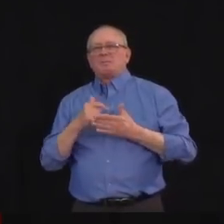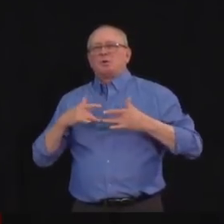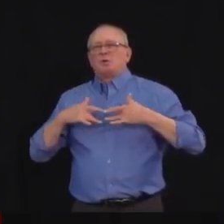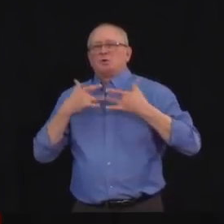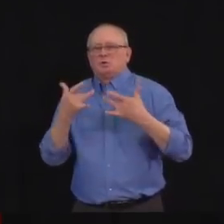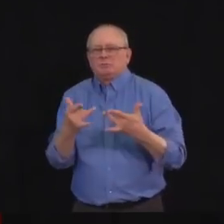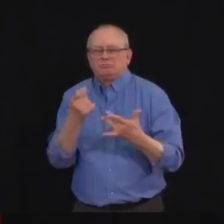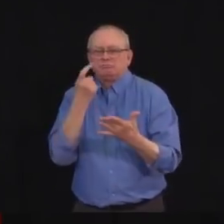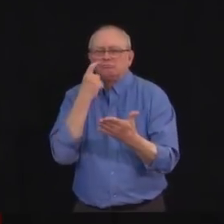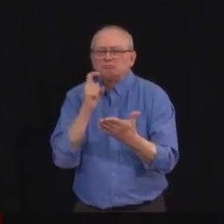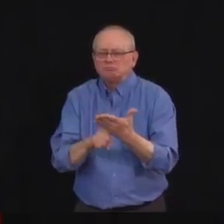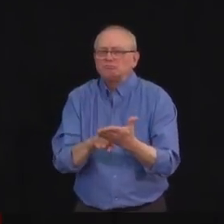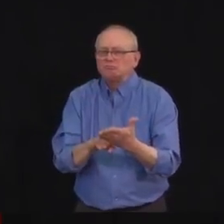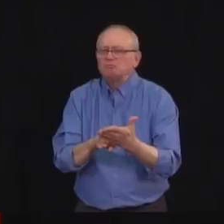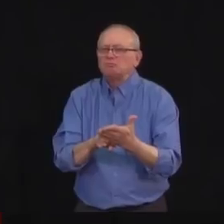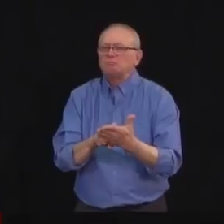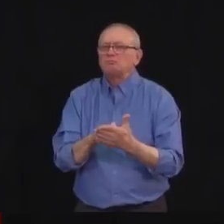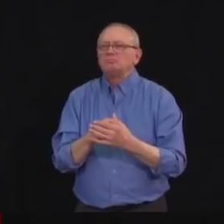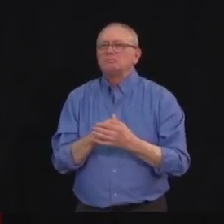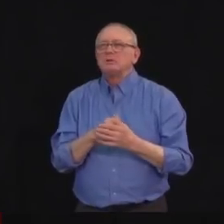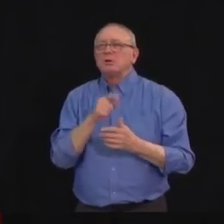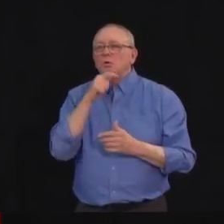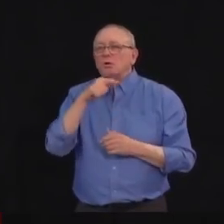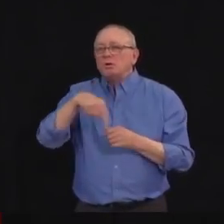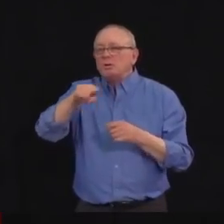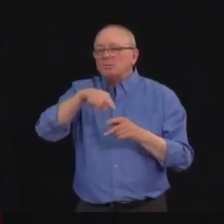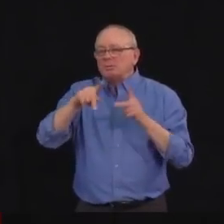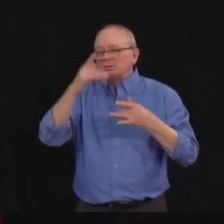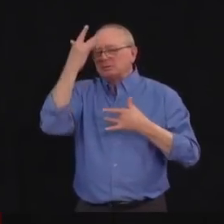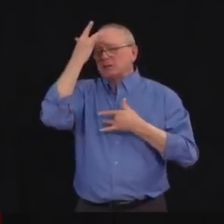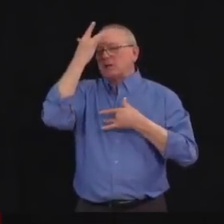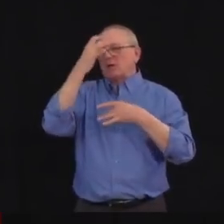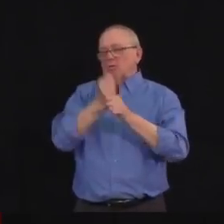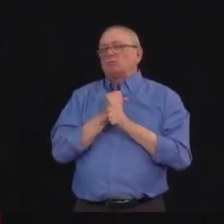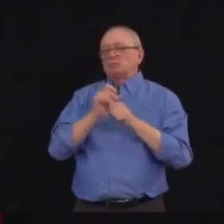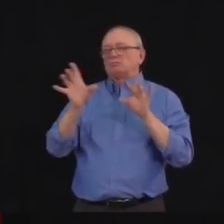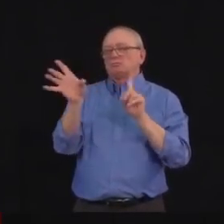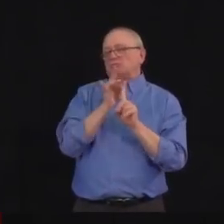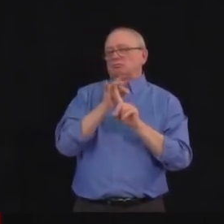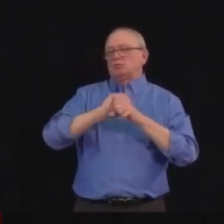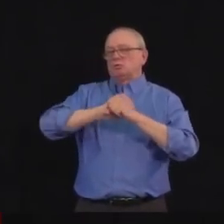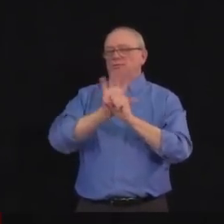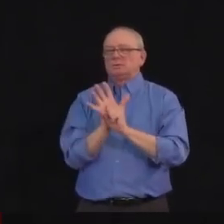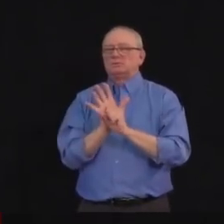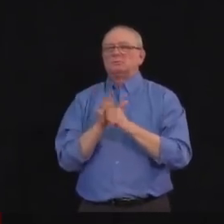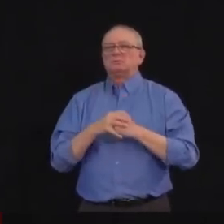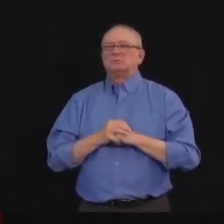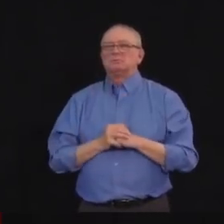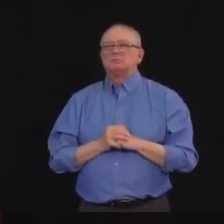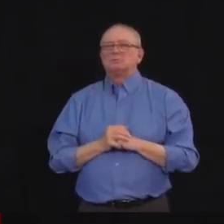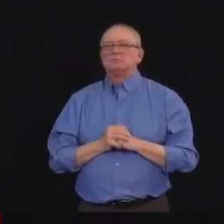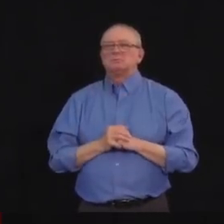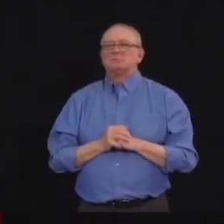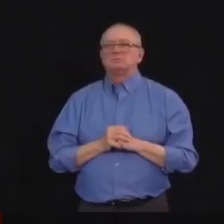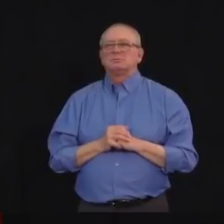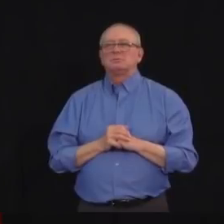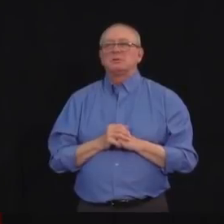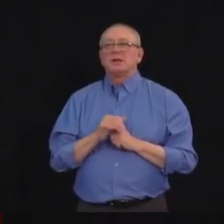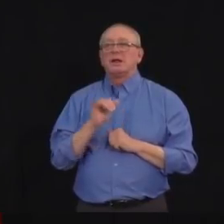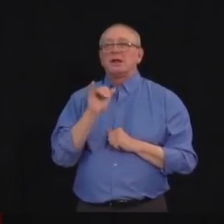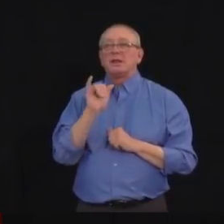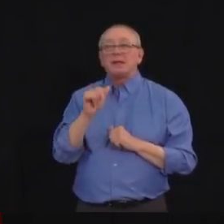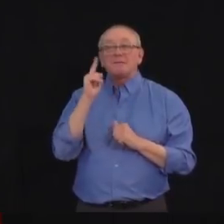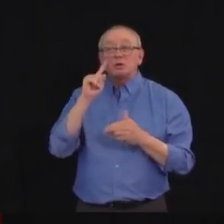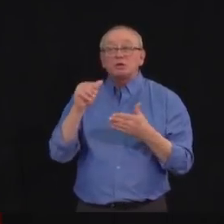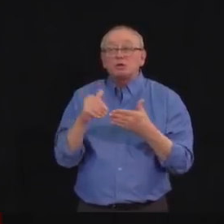going forward, that's absolutely the part of the outbreak response. For outbreaks that currently are underway, what I